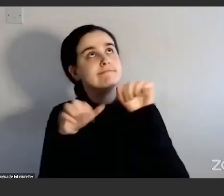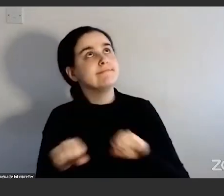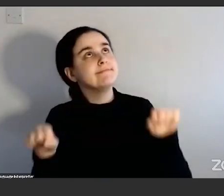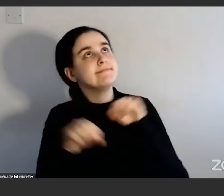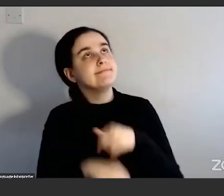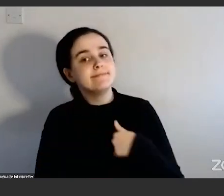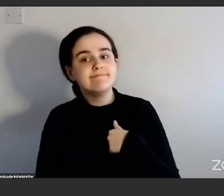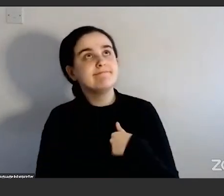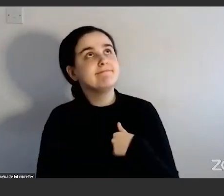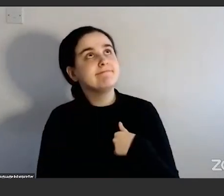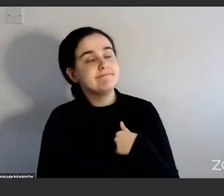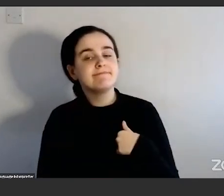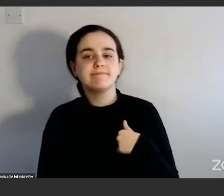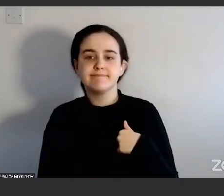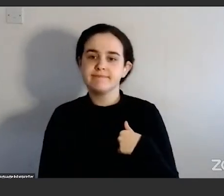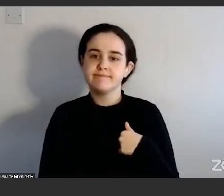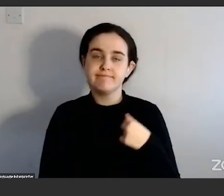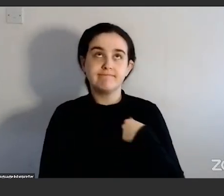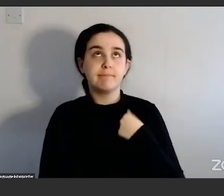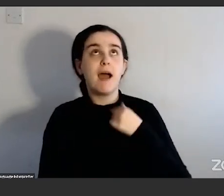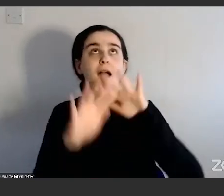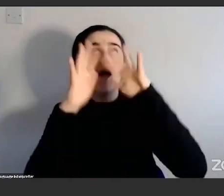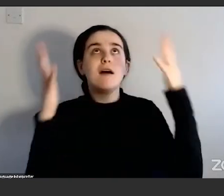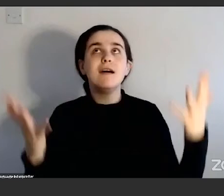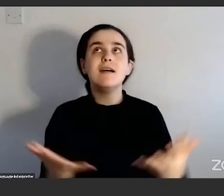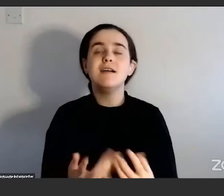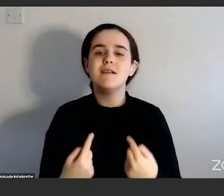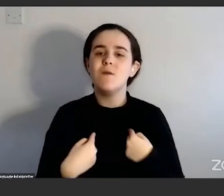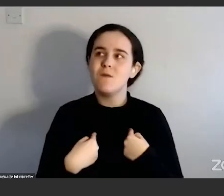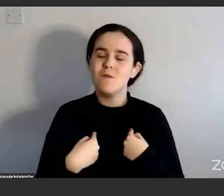call my own.